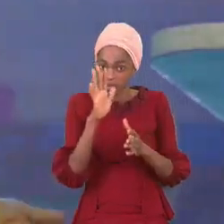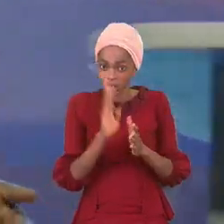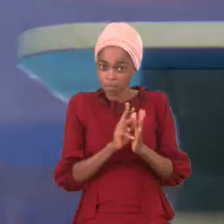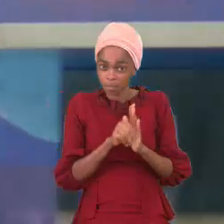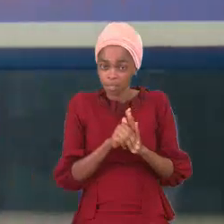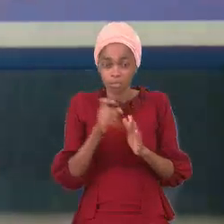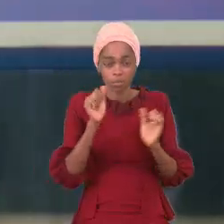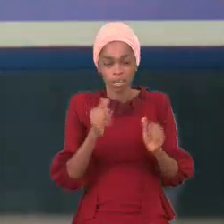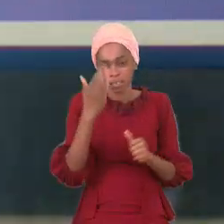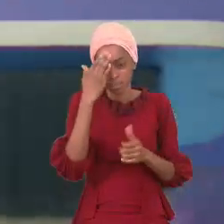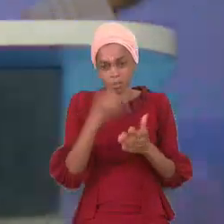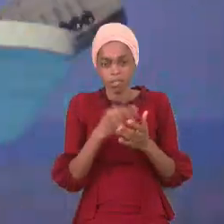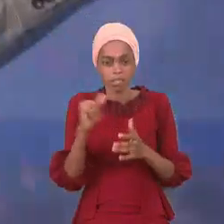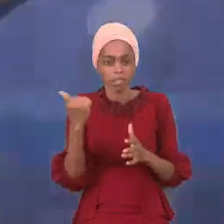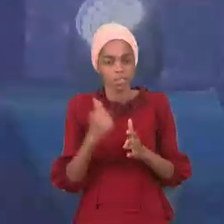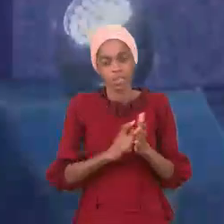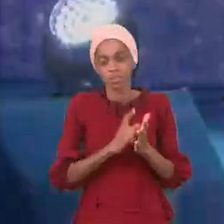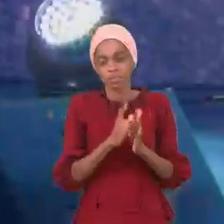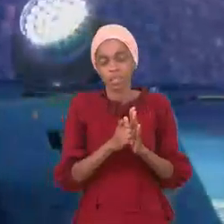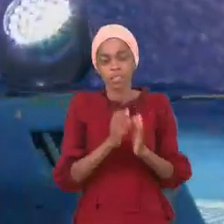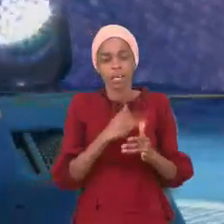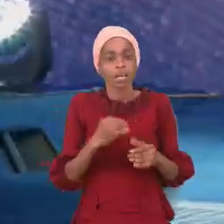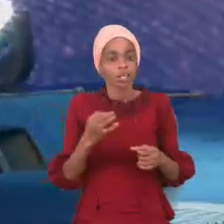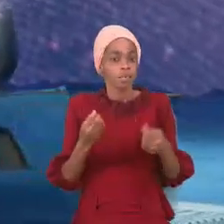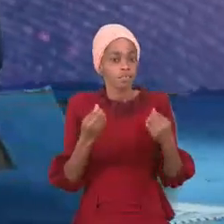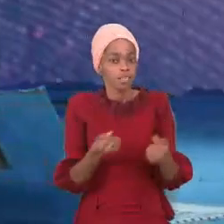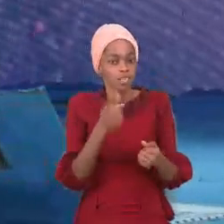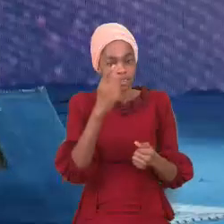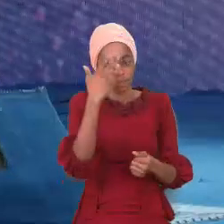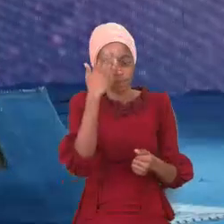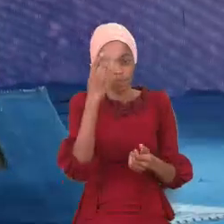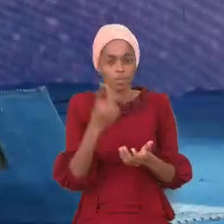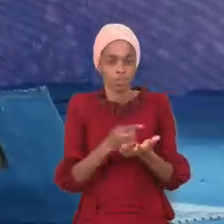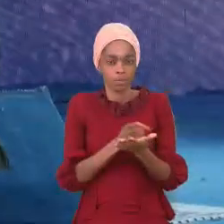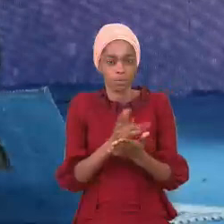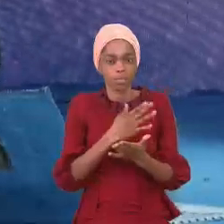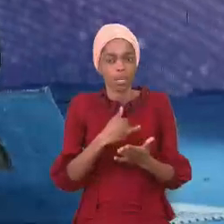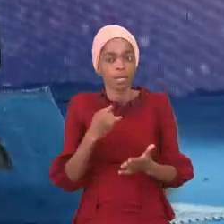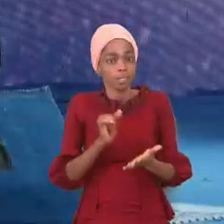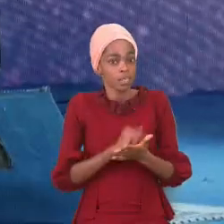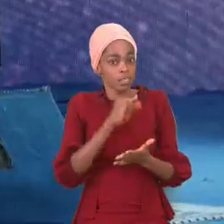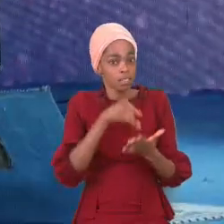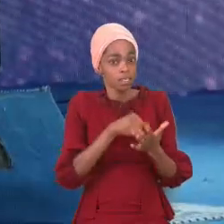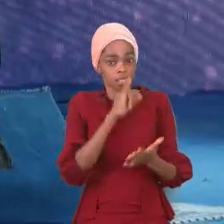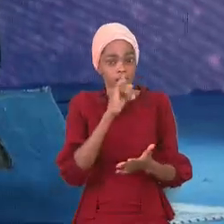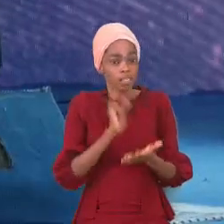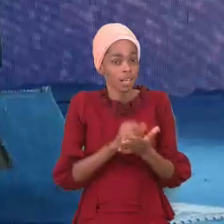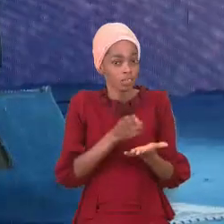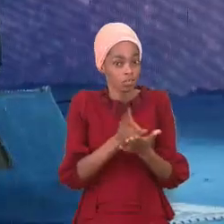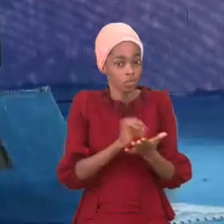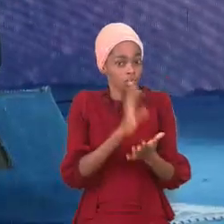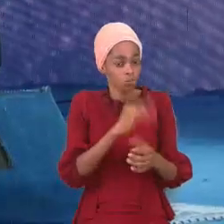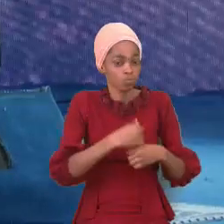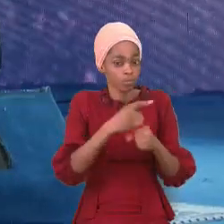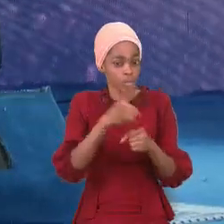know it in 10 minutes. And the moment you know the truth, and it is the truth that sets you